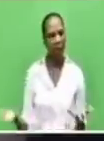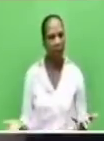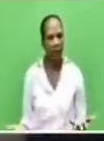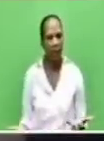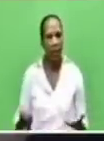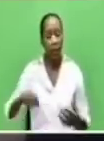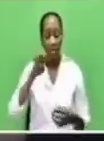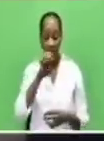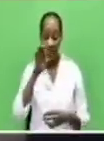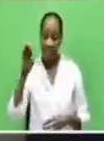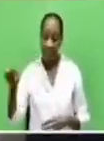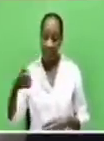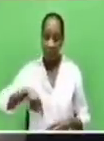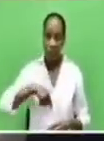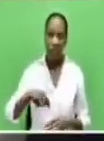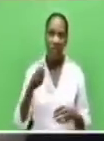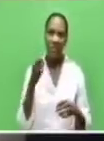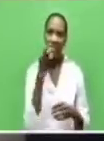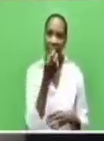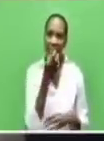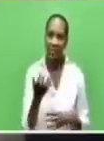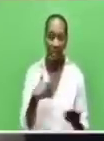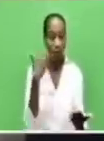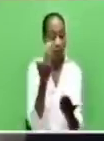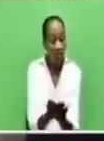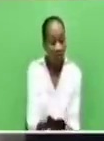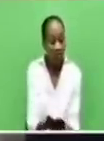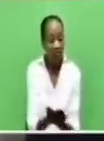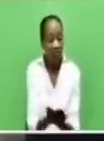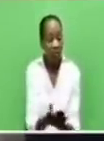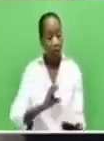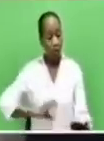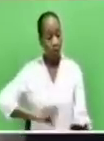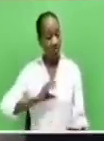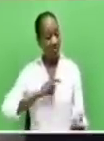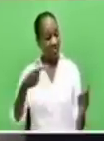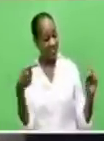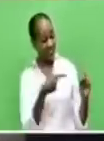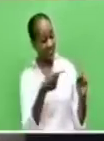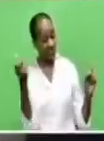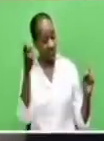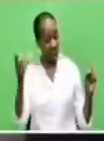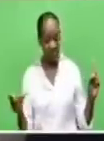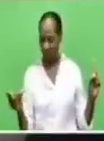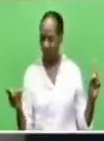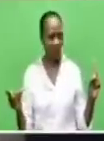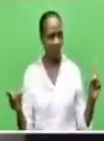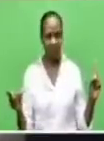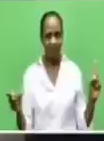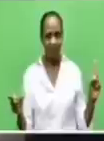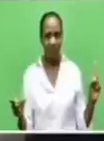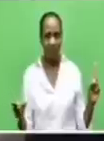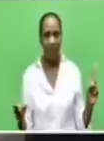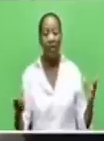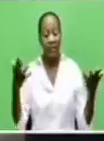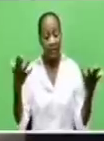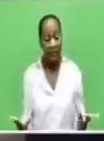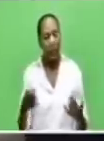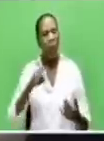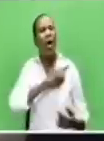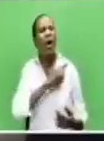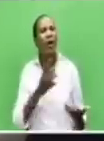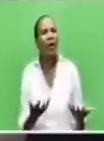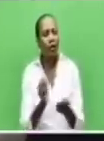the EFF, we table this motion of no confidence in the speaker because under her, the gains of our